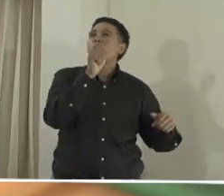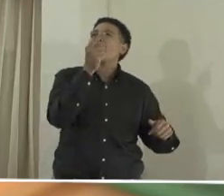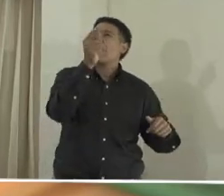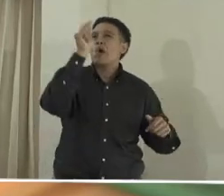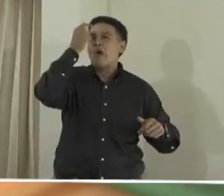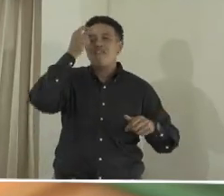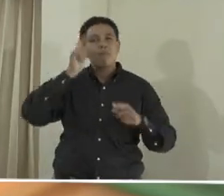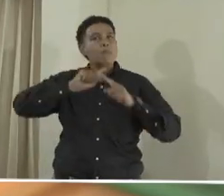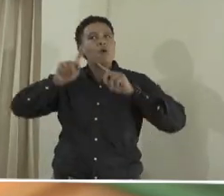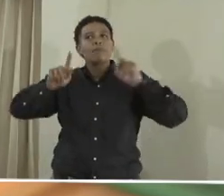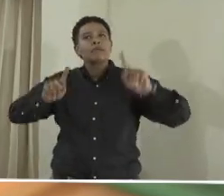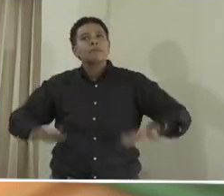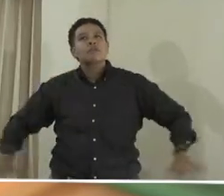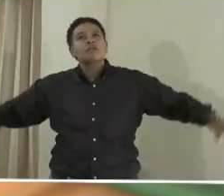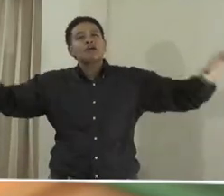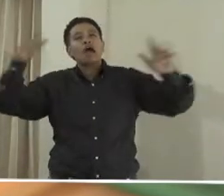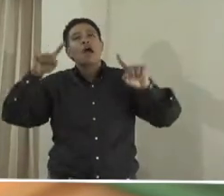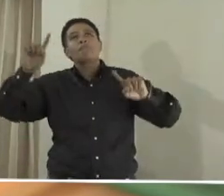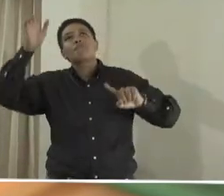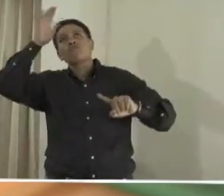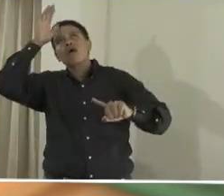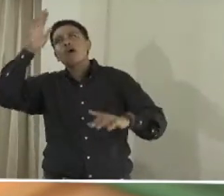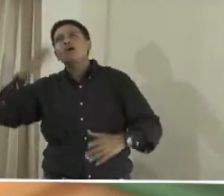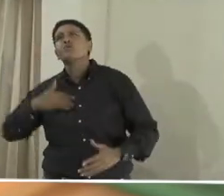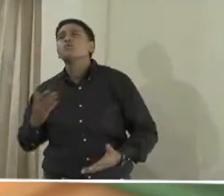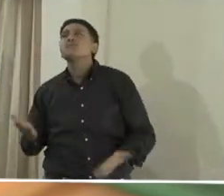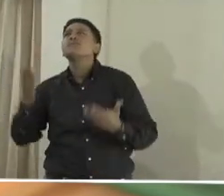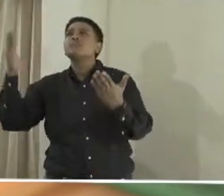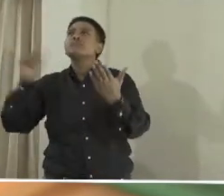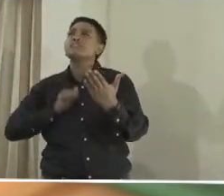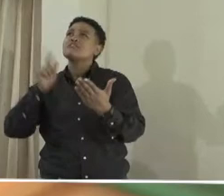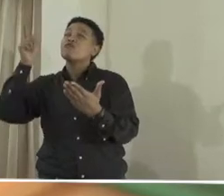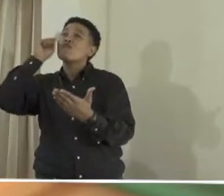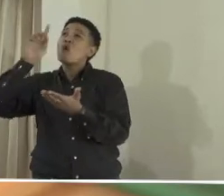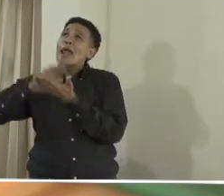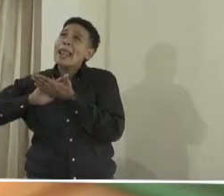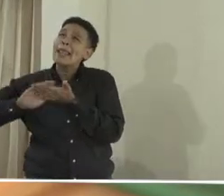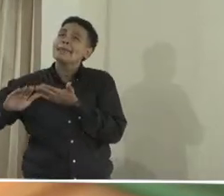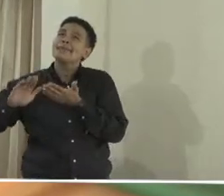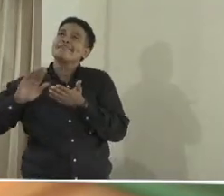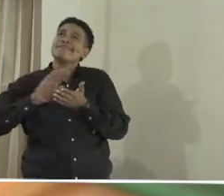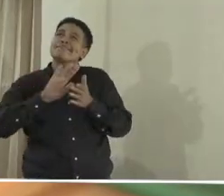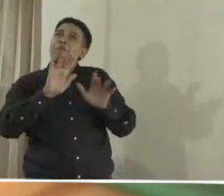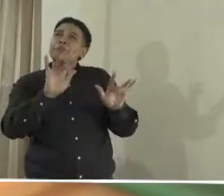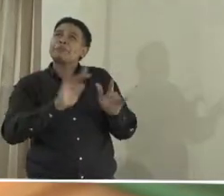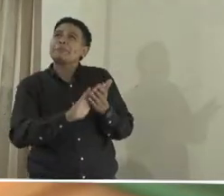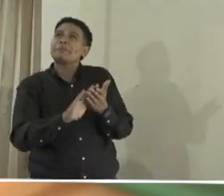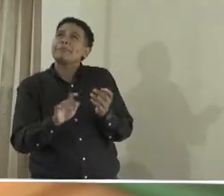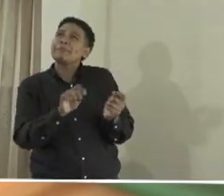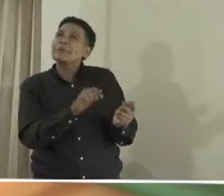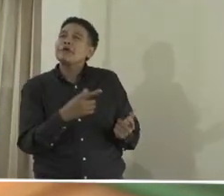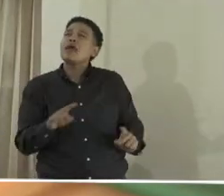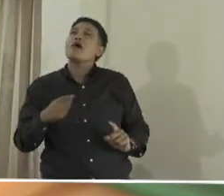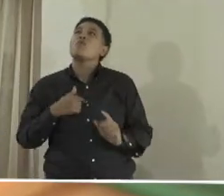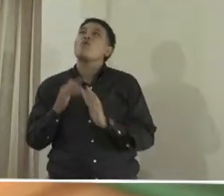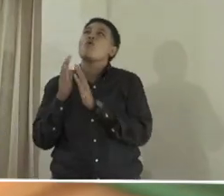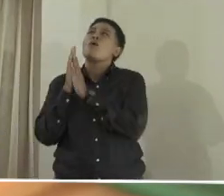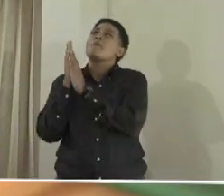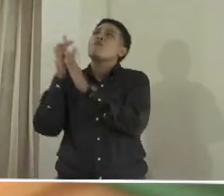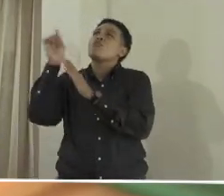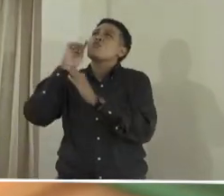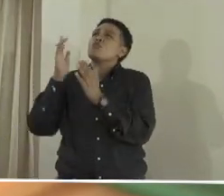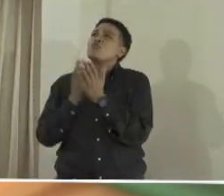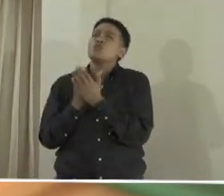the people. Father, we commit ourselves to you for a cleansing. We pray you'll be like a wind blowing through,